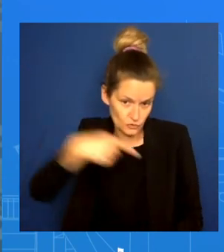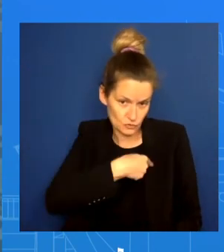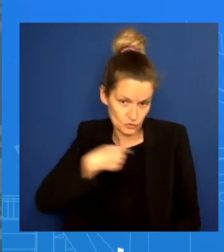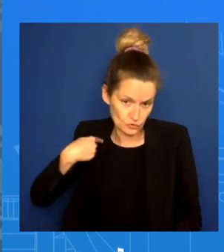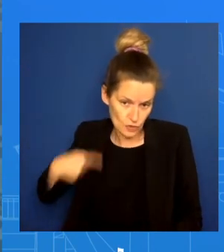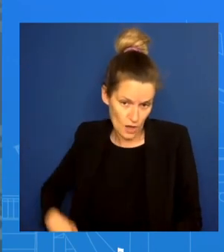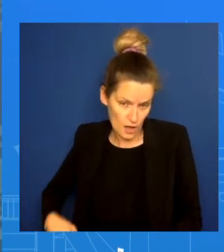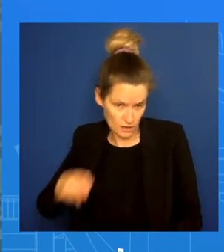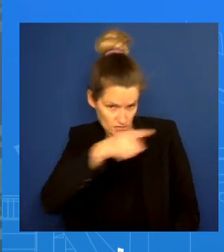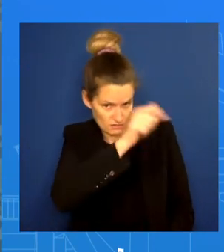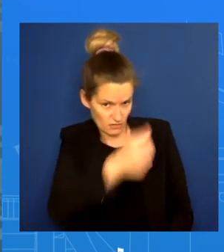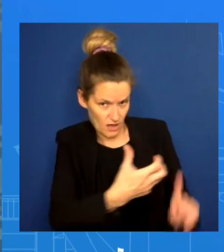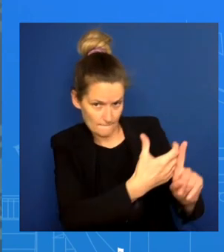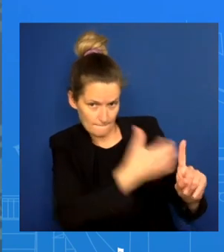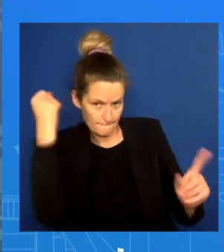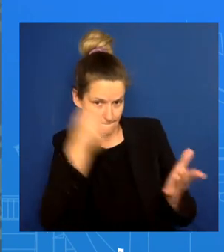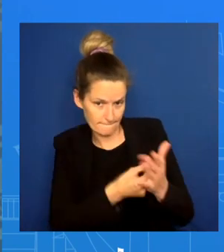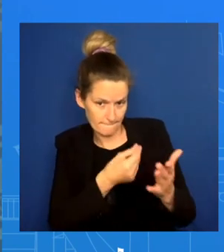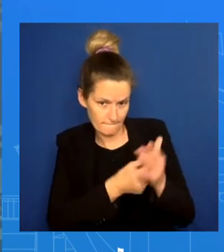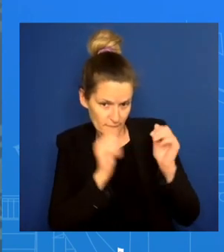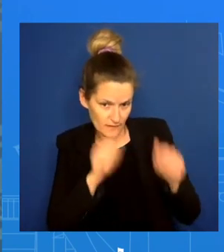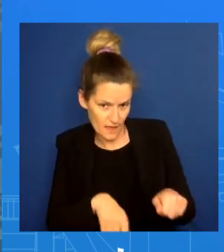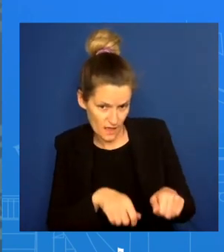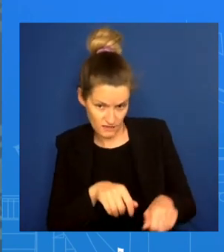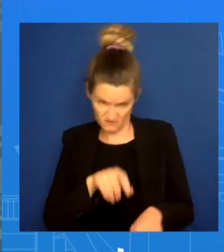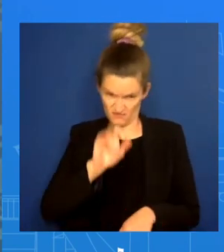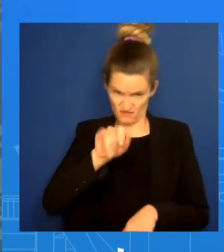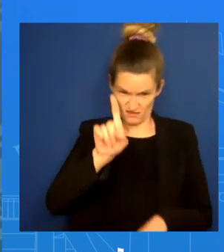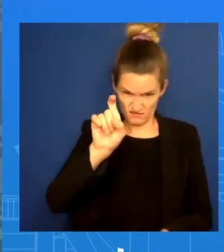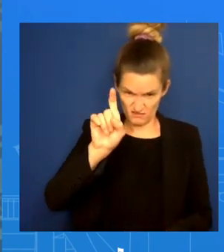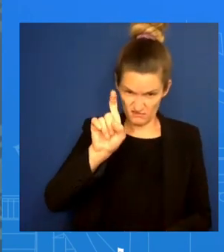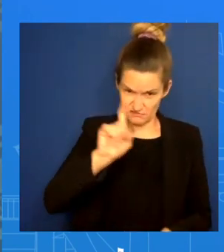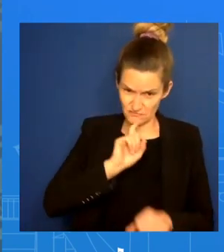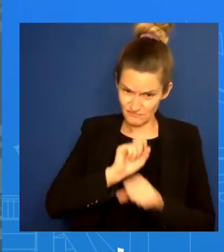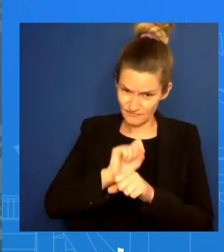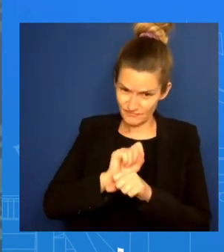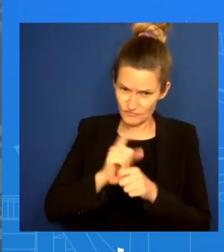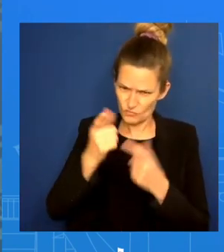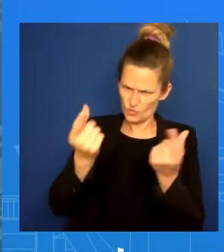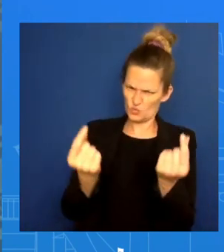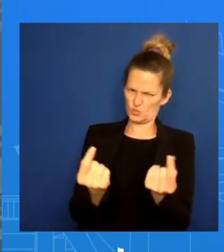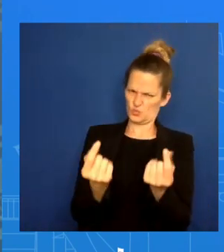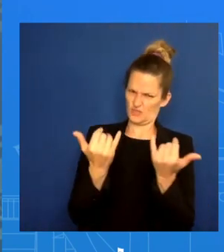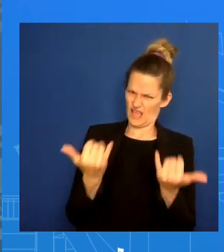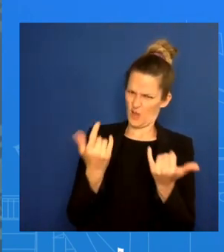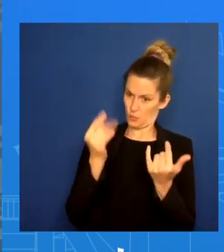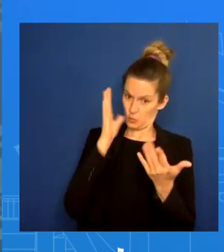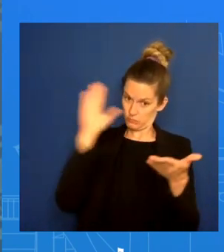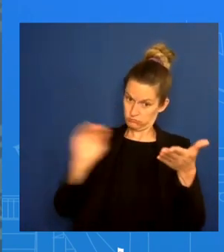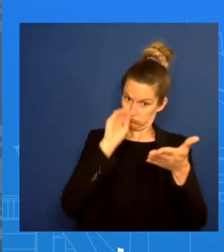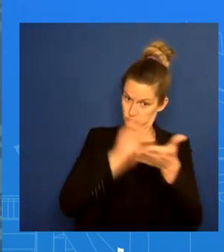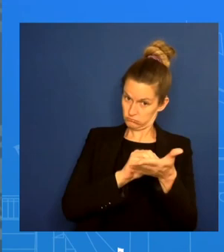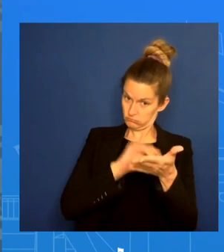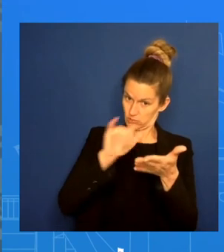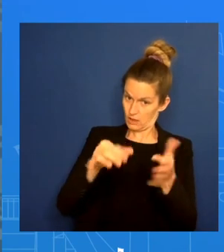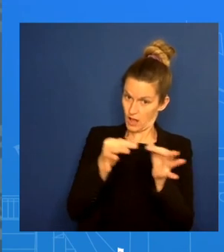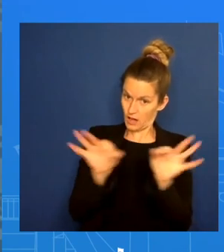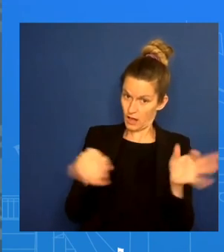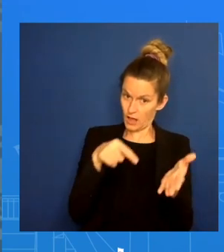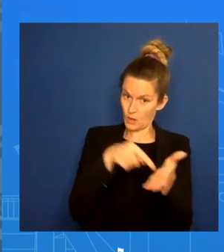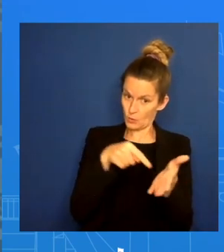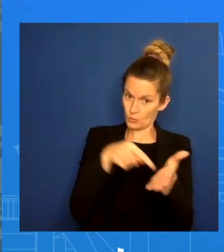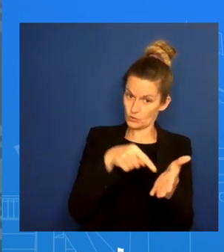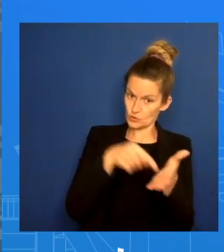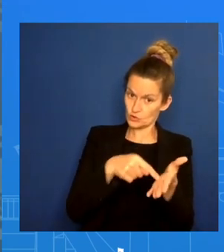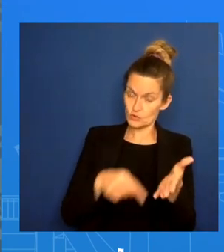I'll say this. The bill is going to the House, so that is the next process of the bill. We've been very clear about having guardrails.